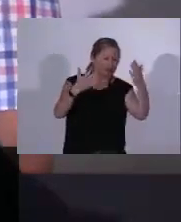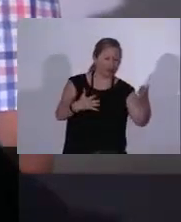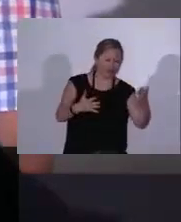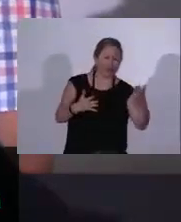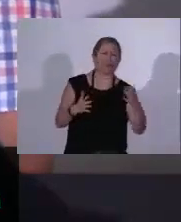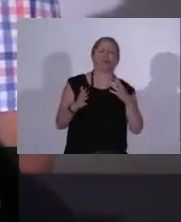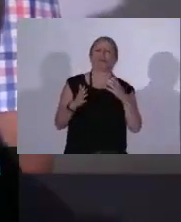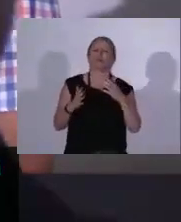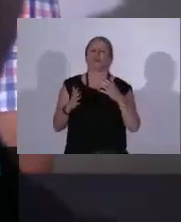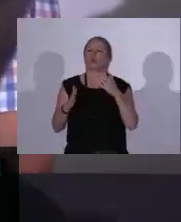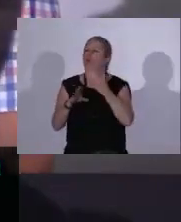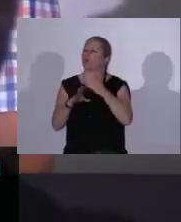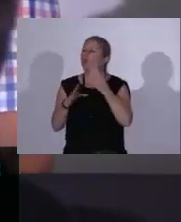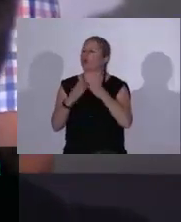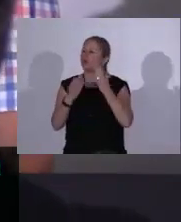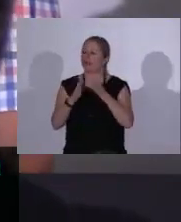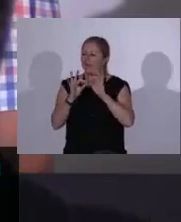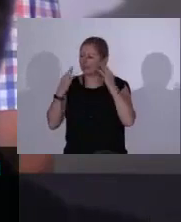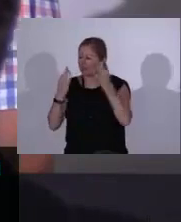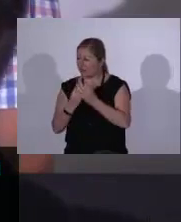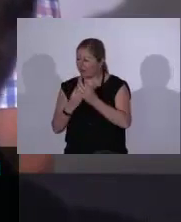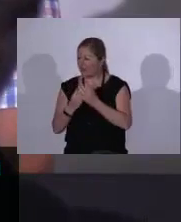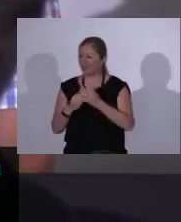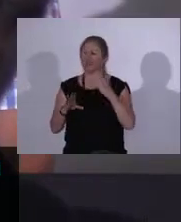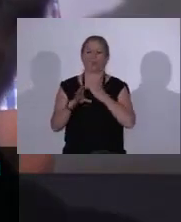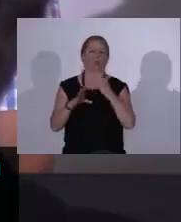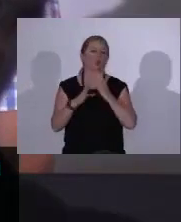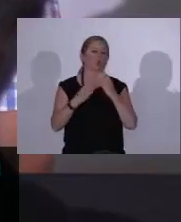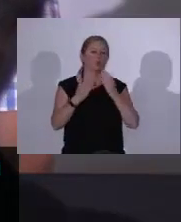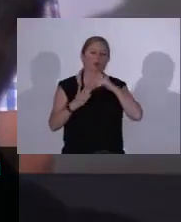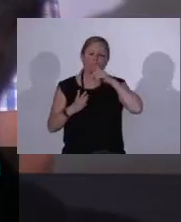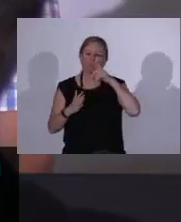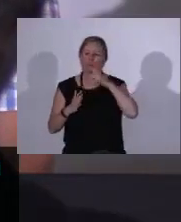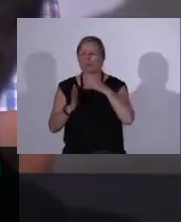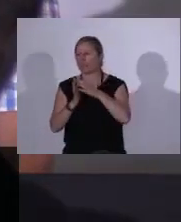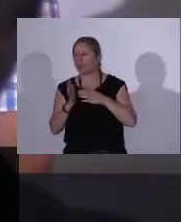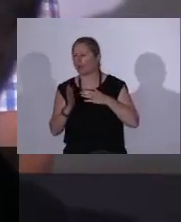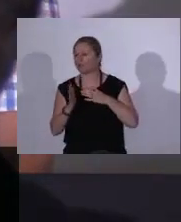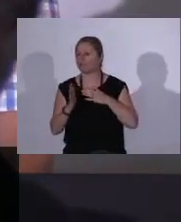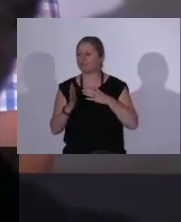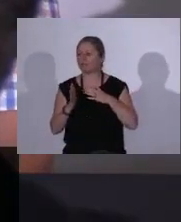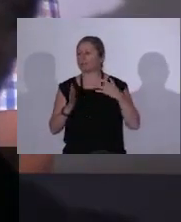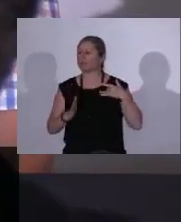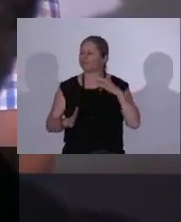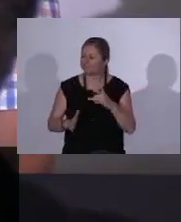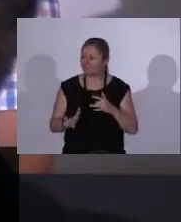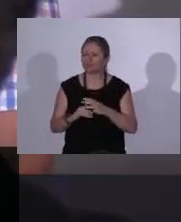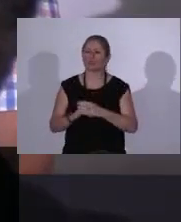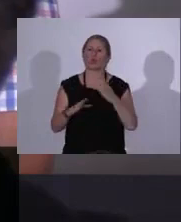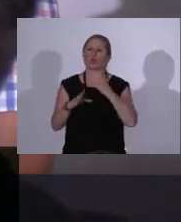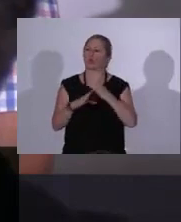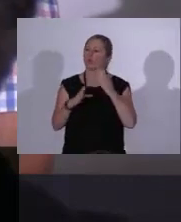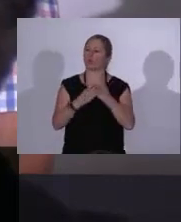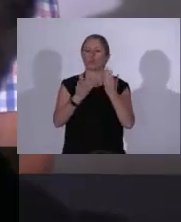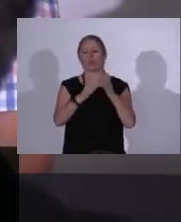lot of work with agencies who work with people experiencing disadvantage or vulnerability, and work with the agency to then